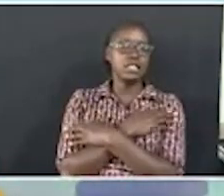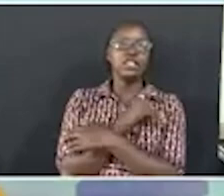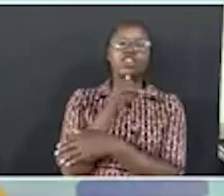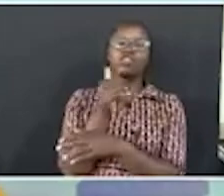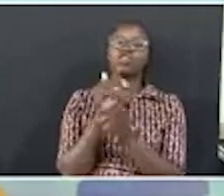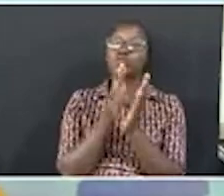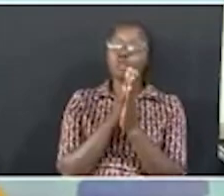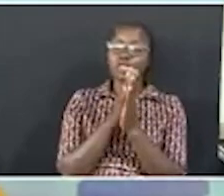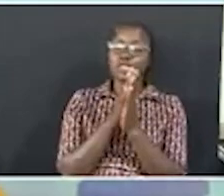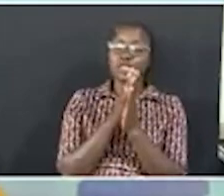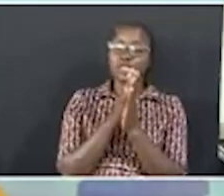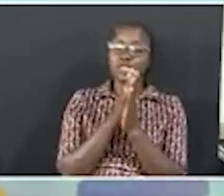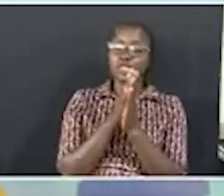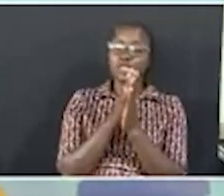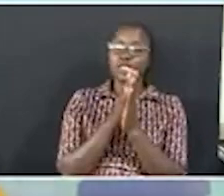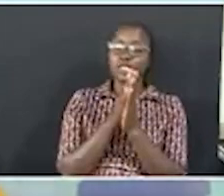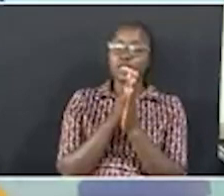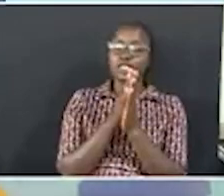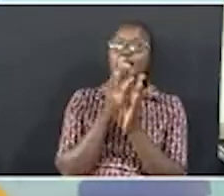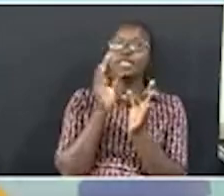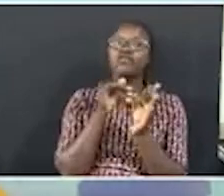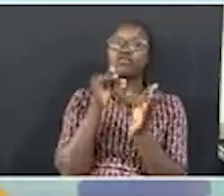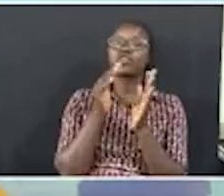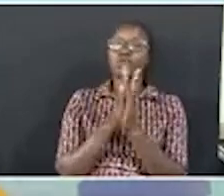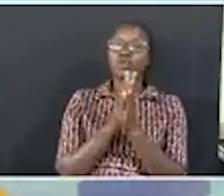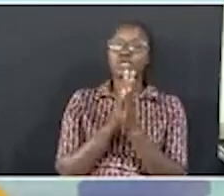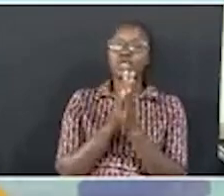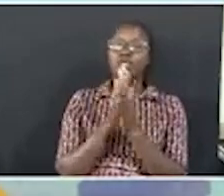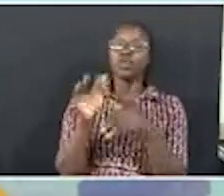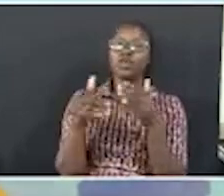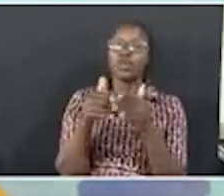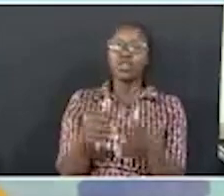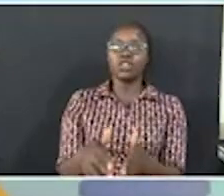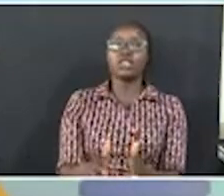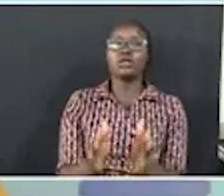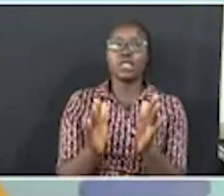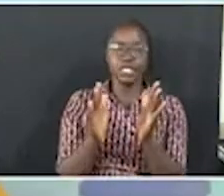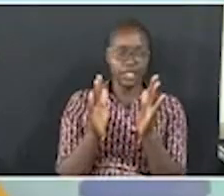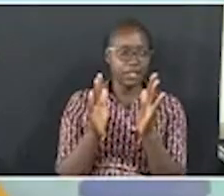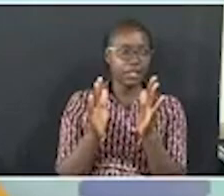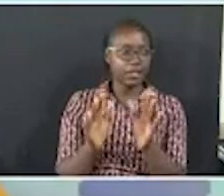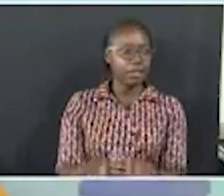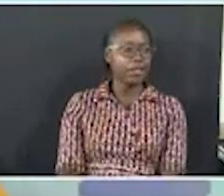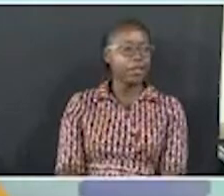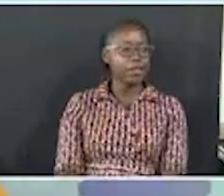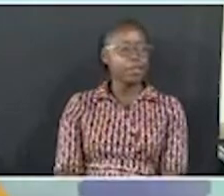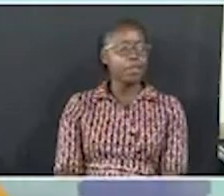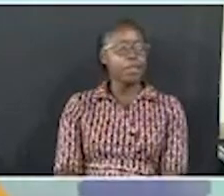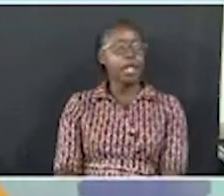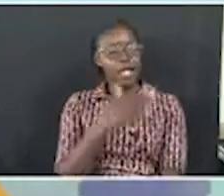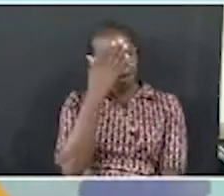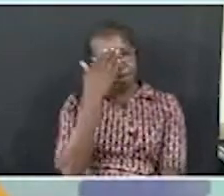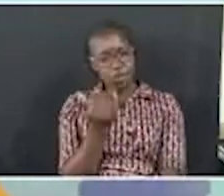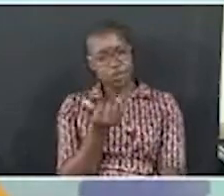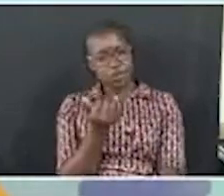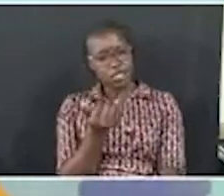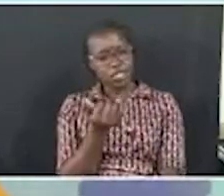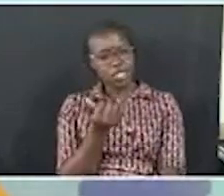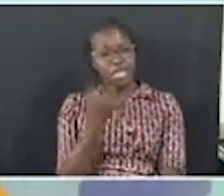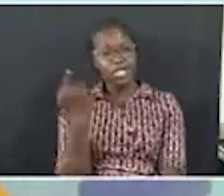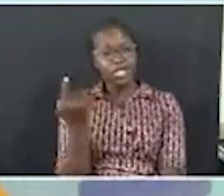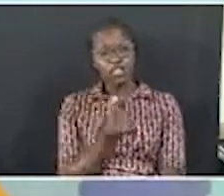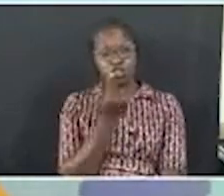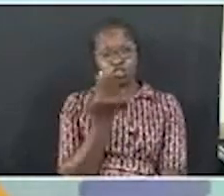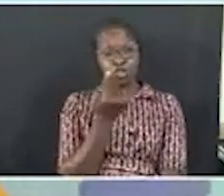don't pray if you won't pray all the way. Because it is